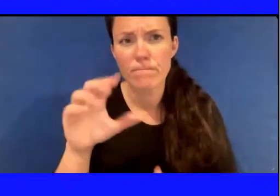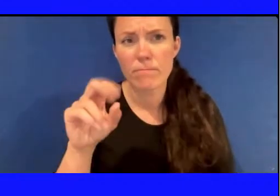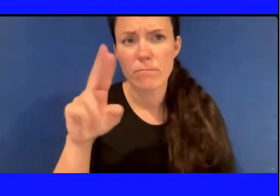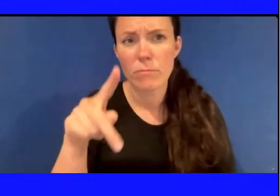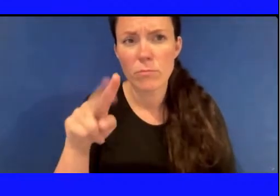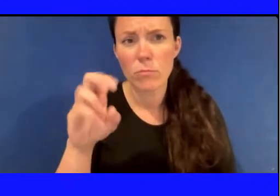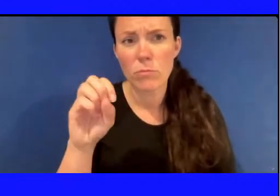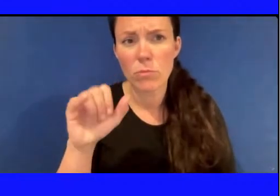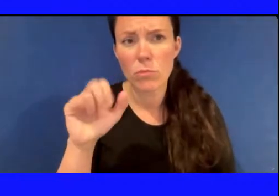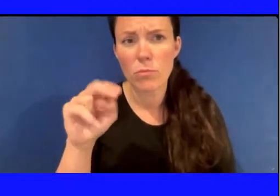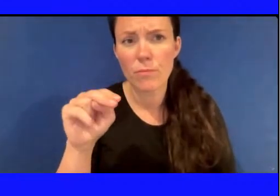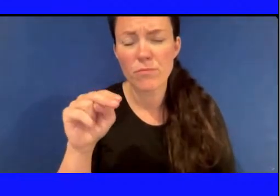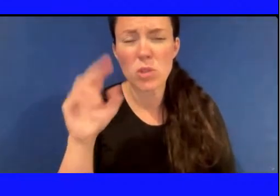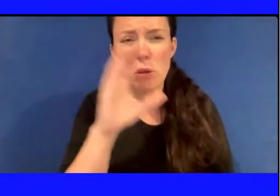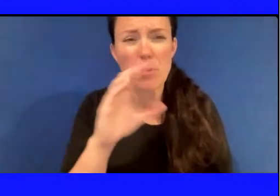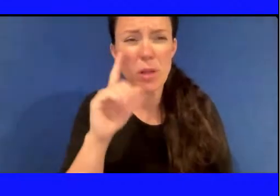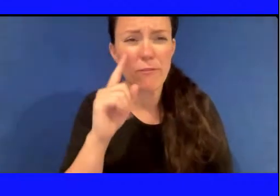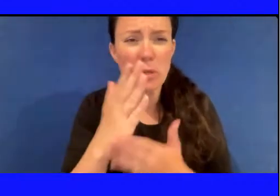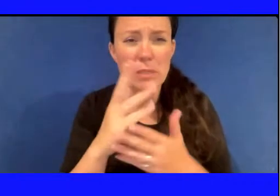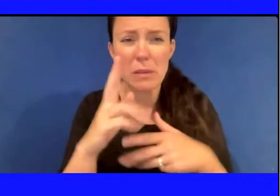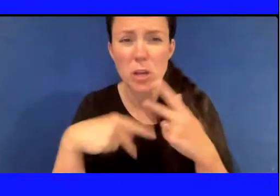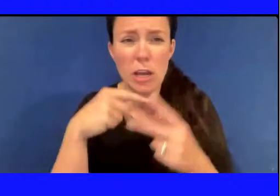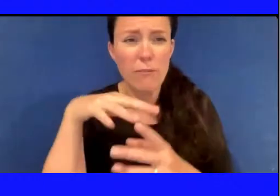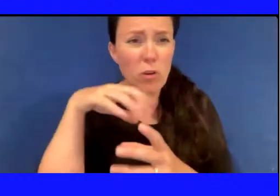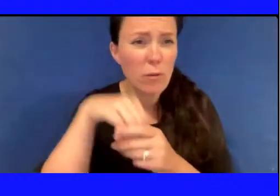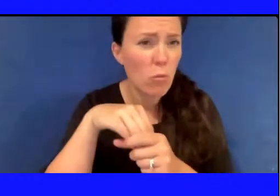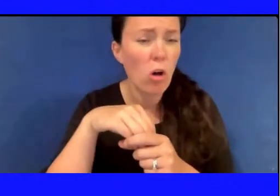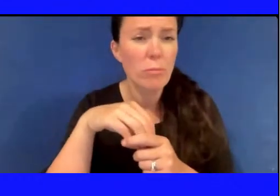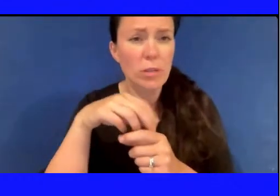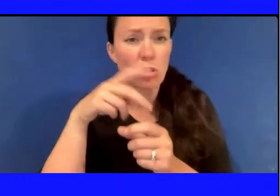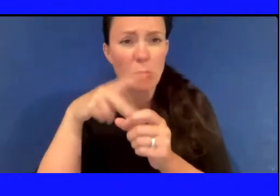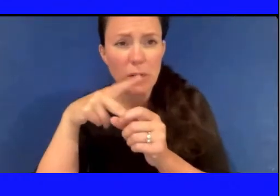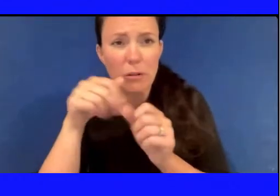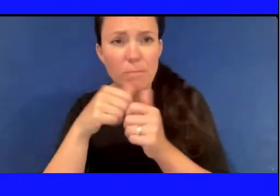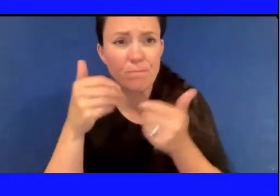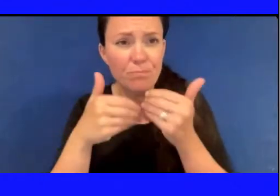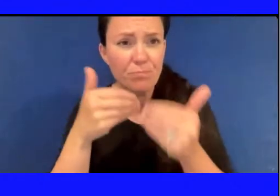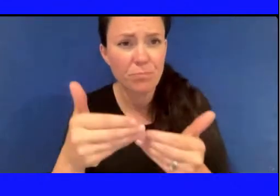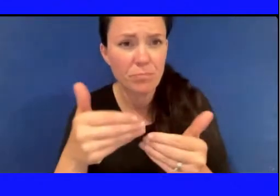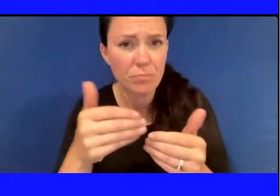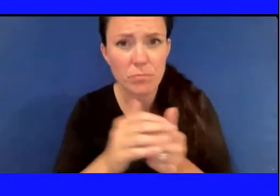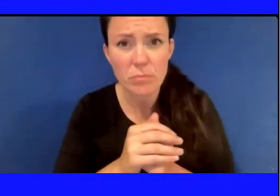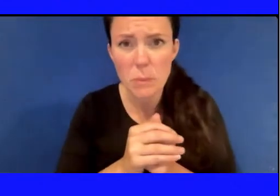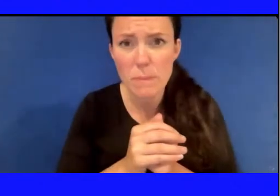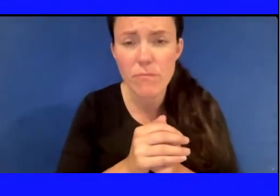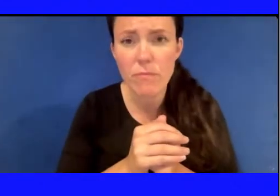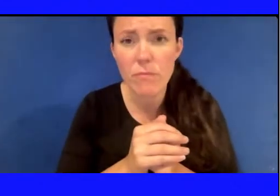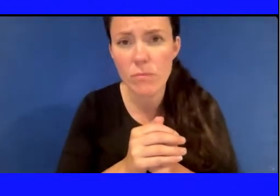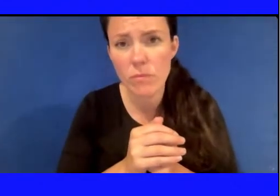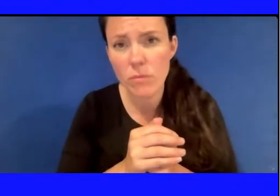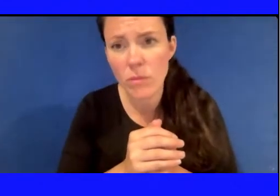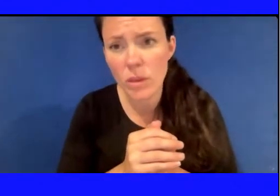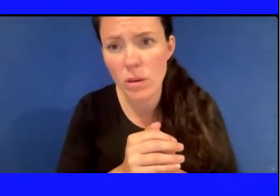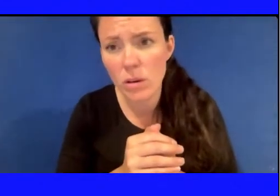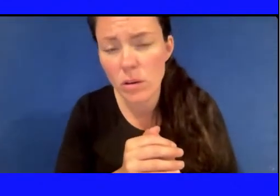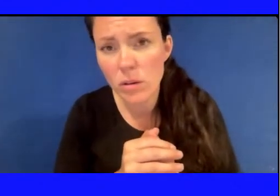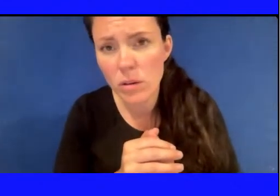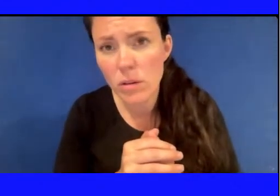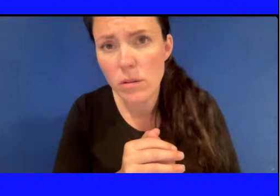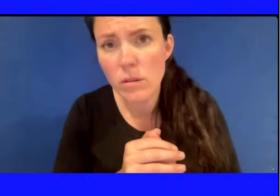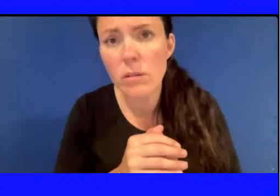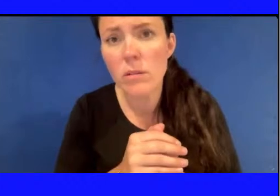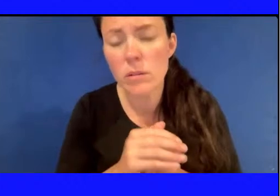of involvement and participation in the process, even though this may be a fait complete, it's already thought out and built